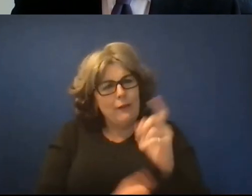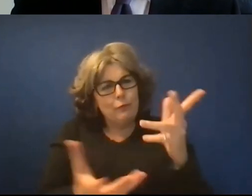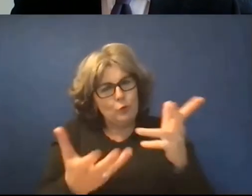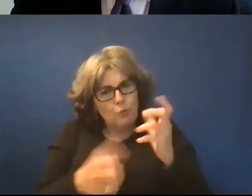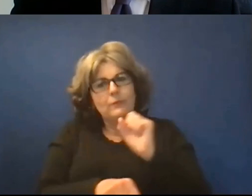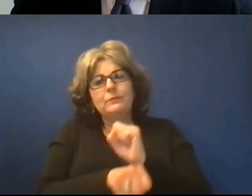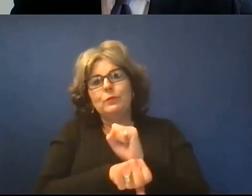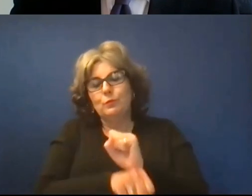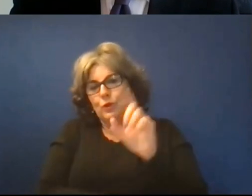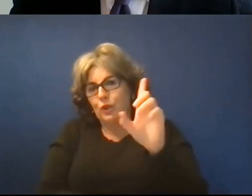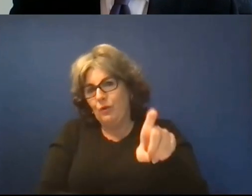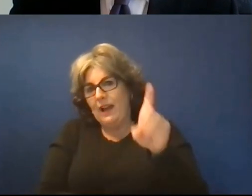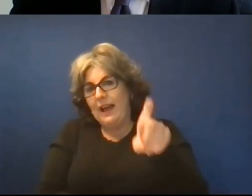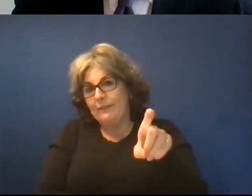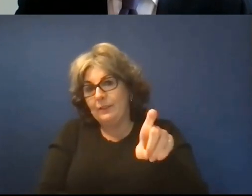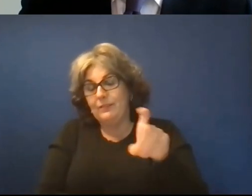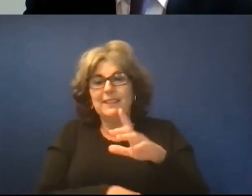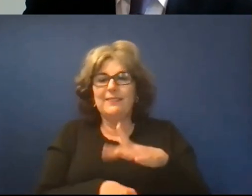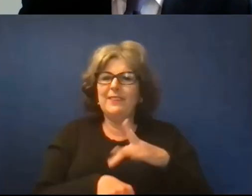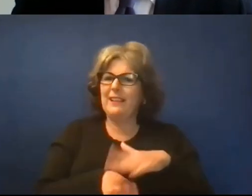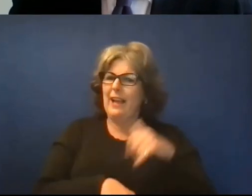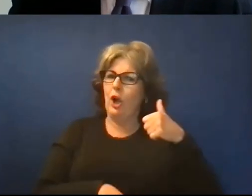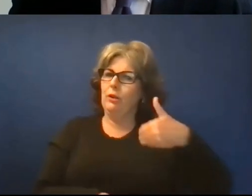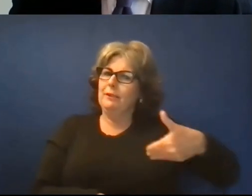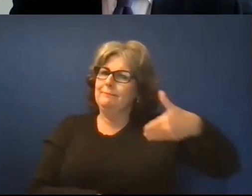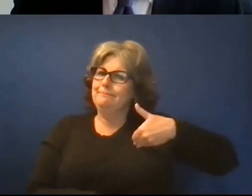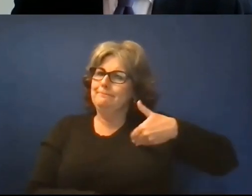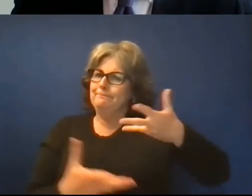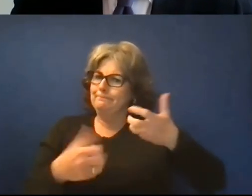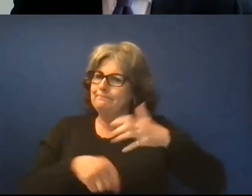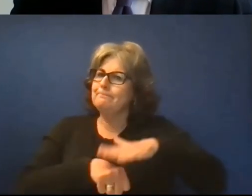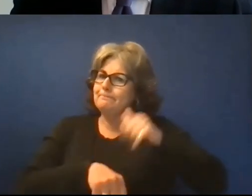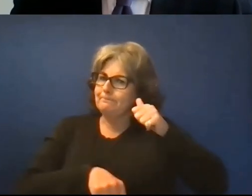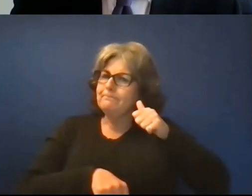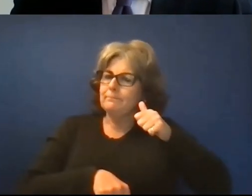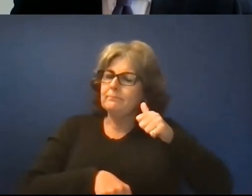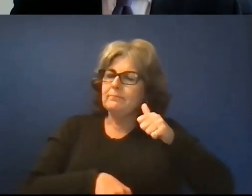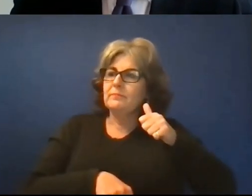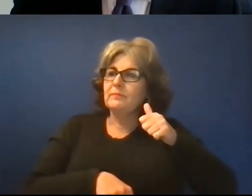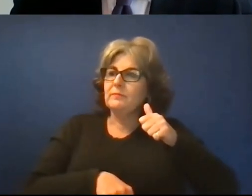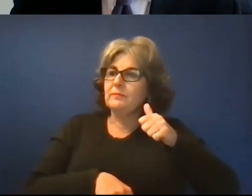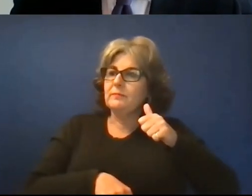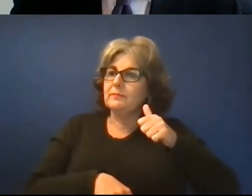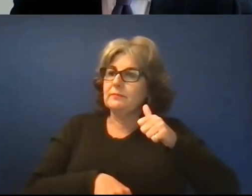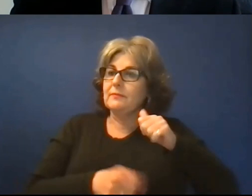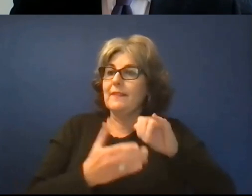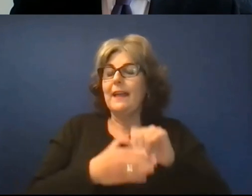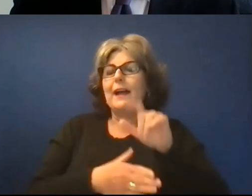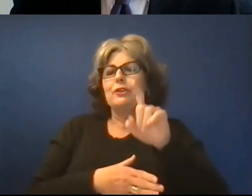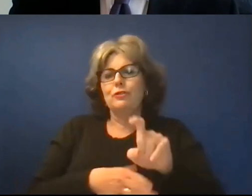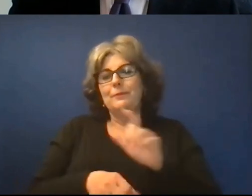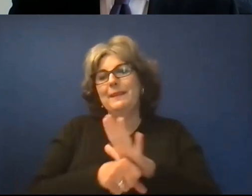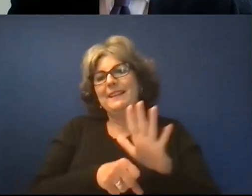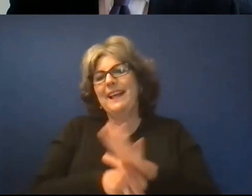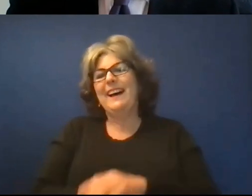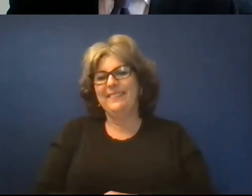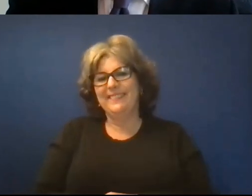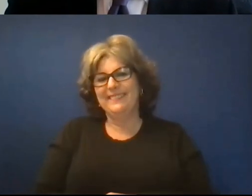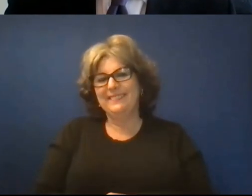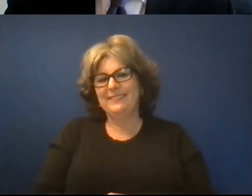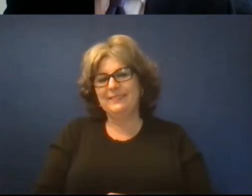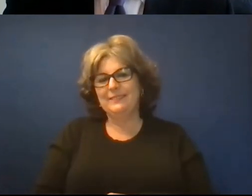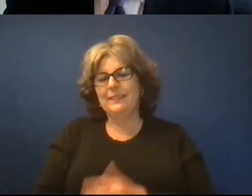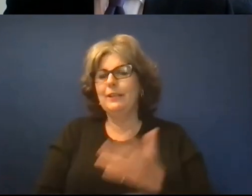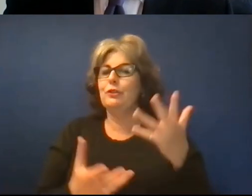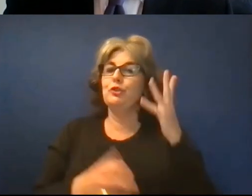do. It is a calling, I believe. So that should really be enough for somebody as a nurse, is to